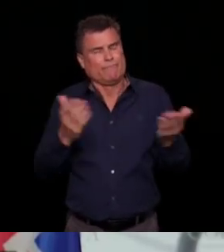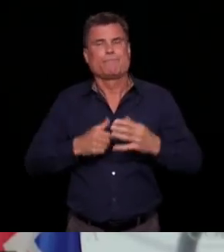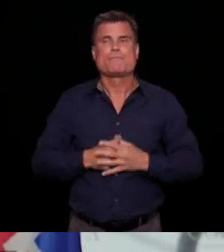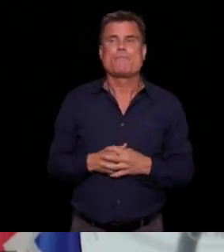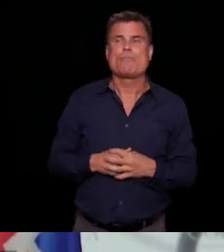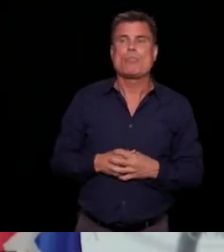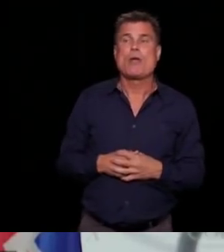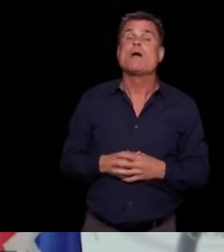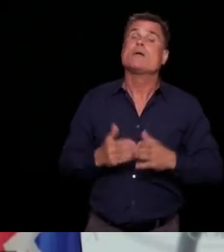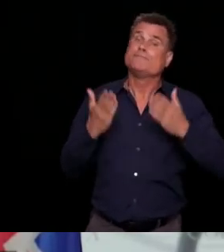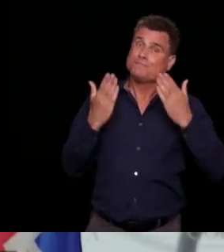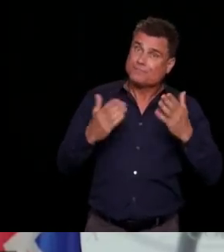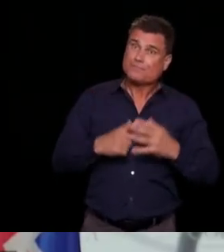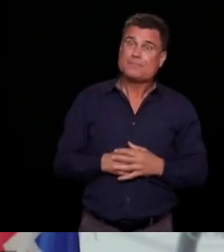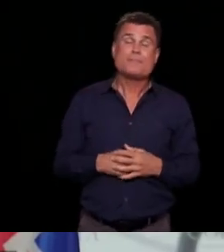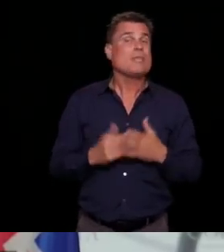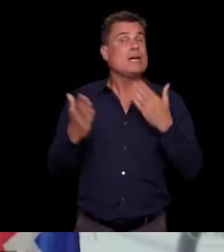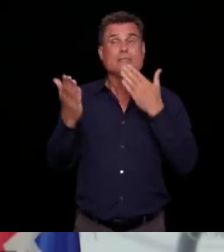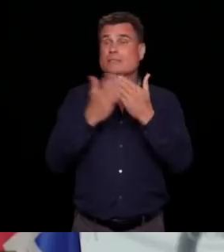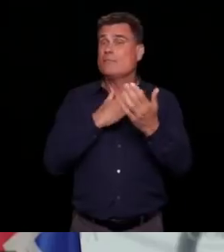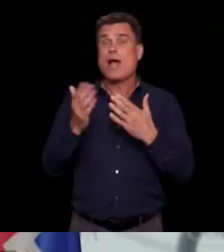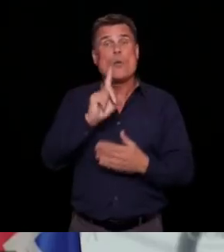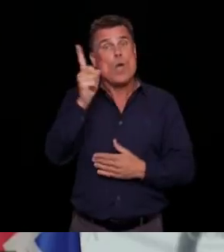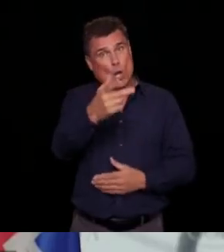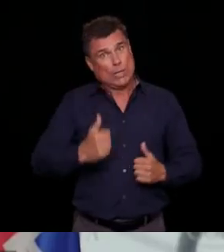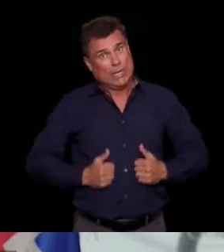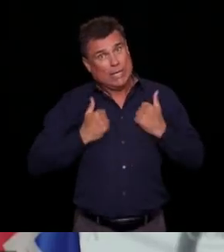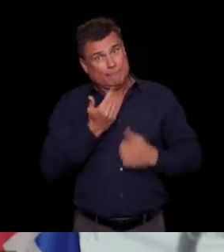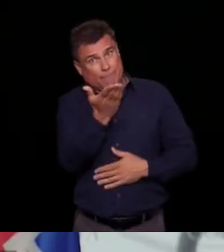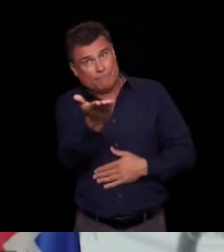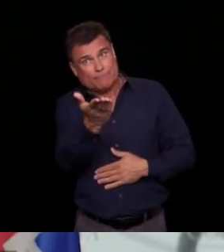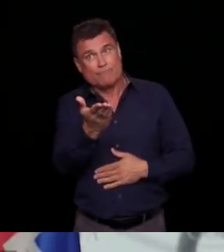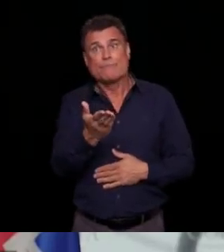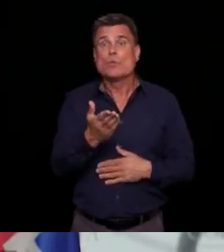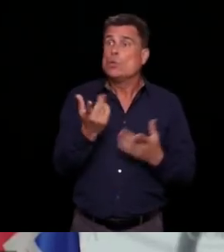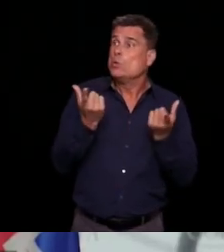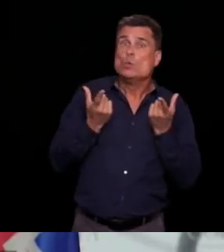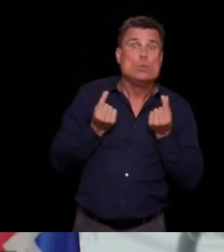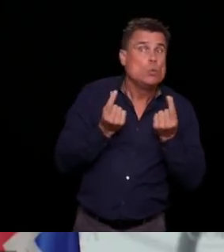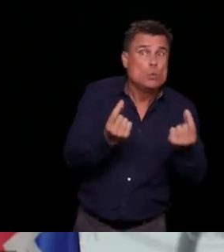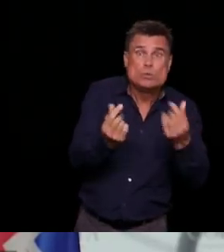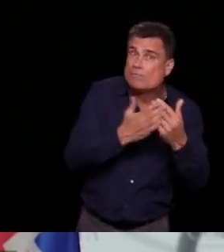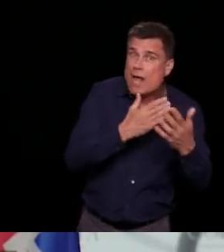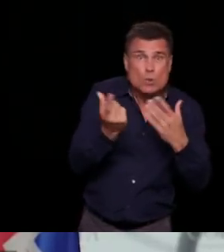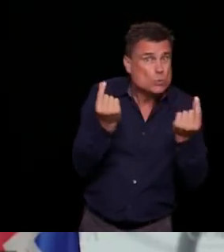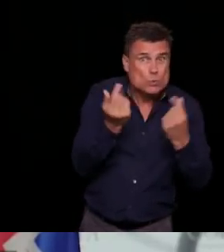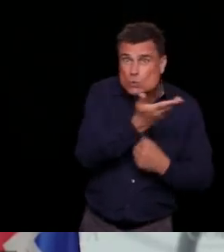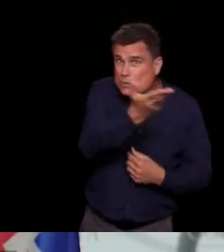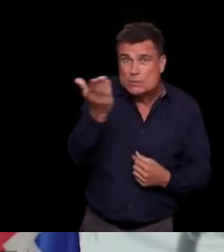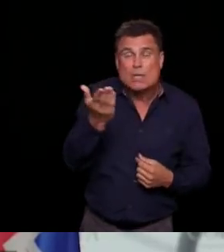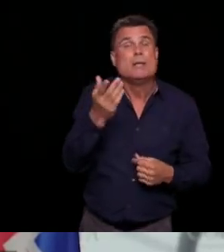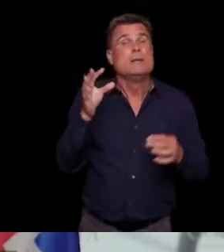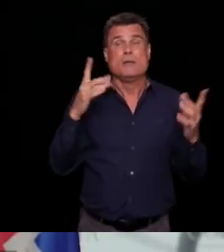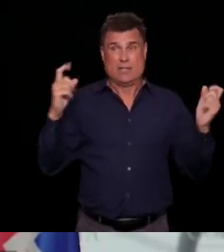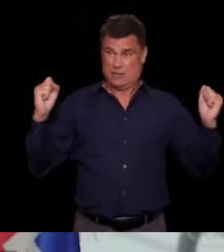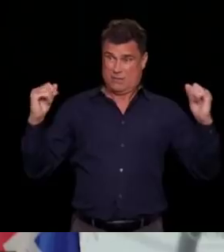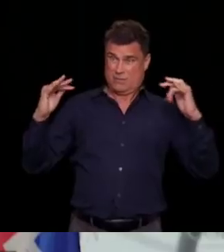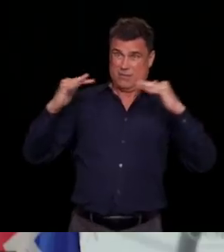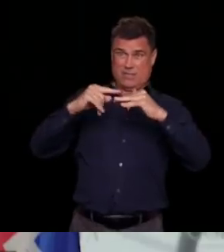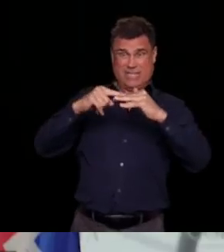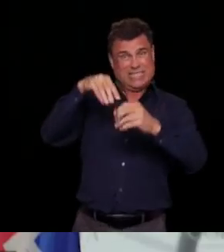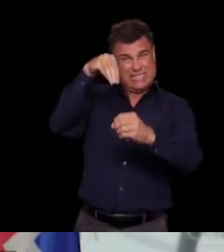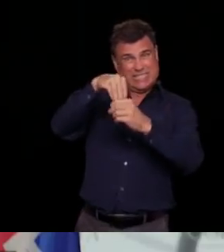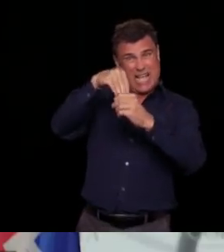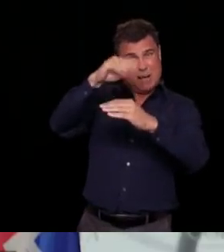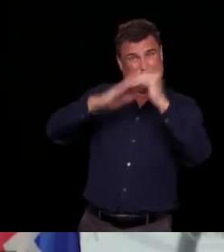we may be doing, we have seen that indoor gatherings that are encouraging very close proximity tend to be an important source